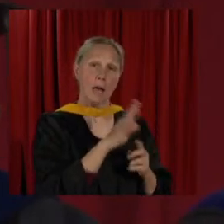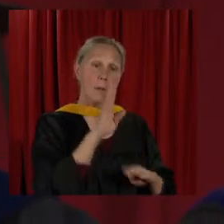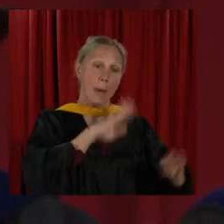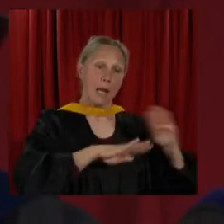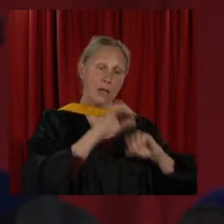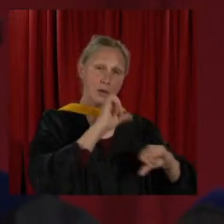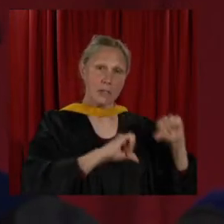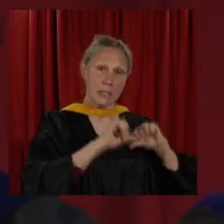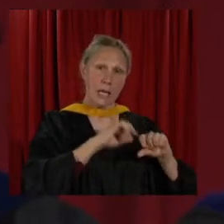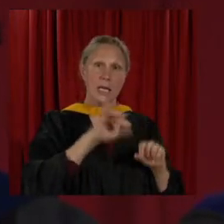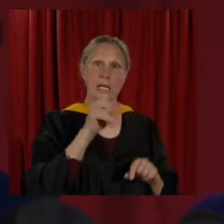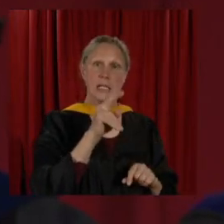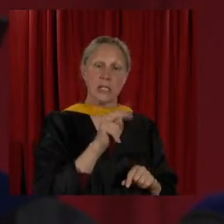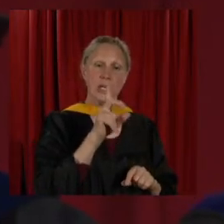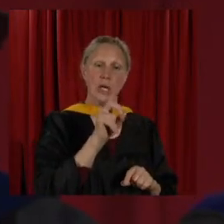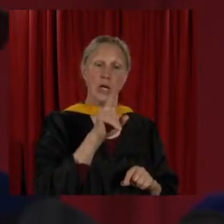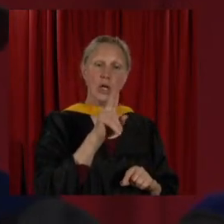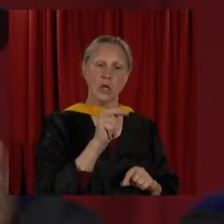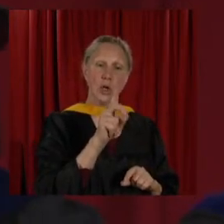Biological Sciences, Janine Durdick.